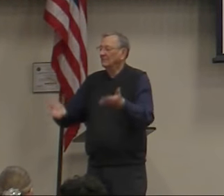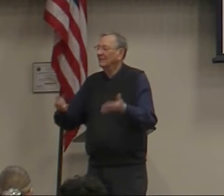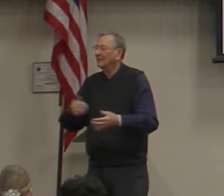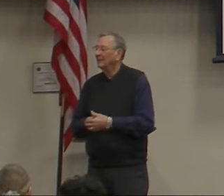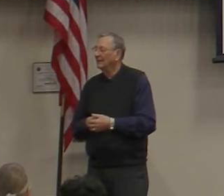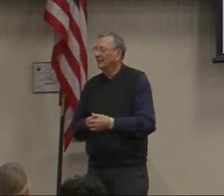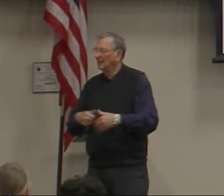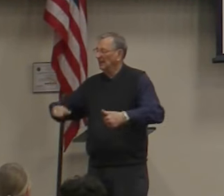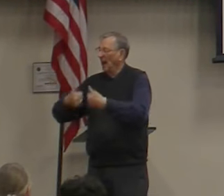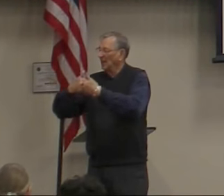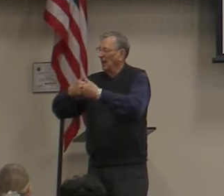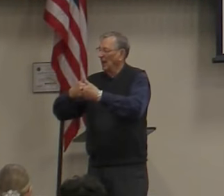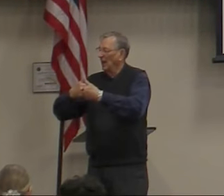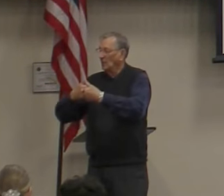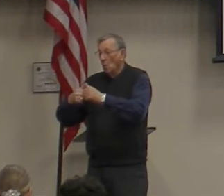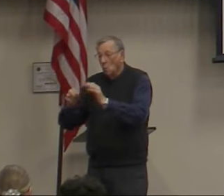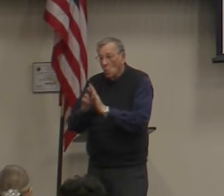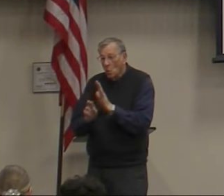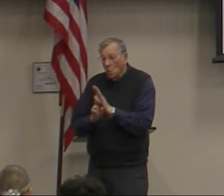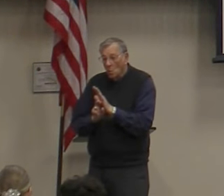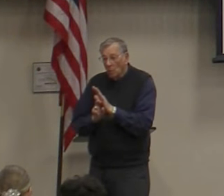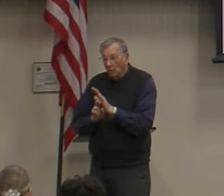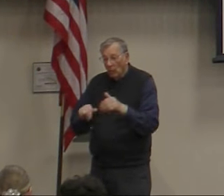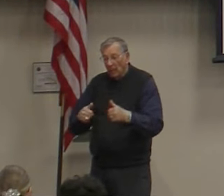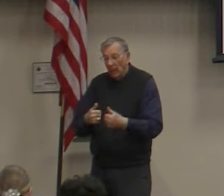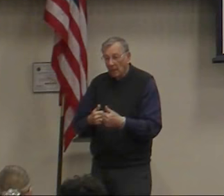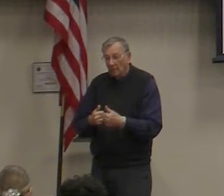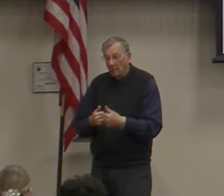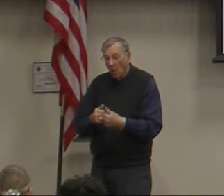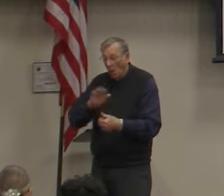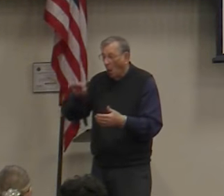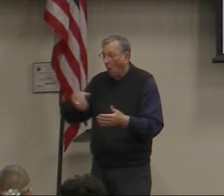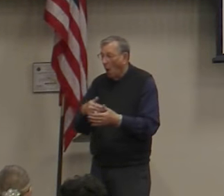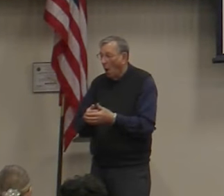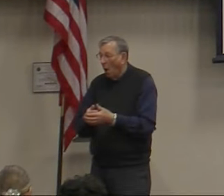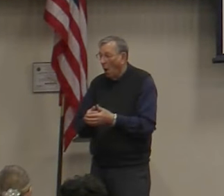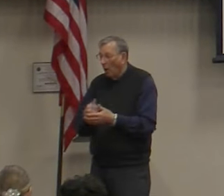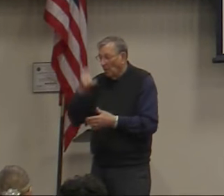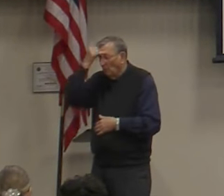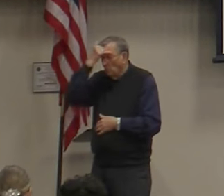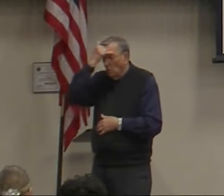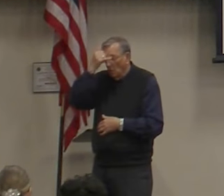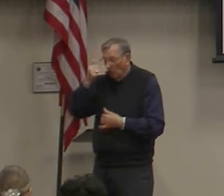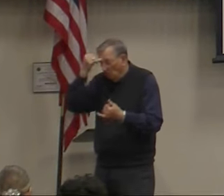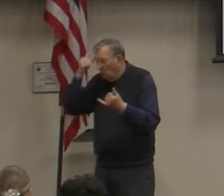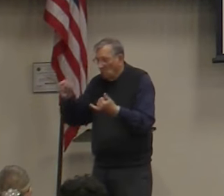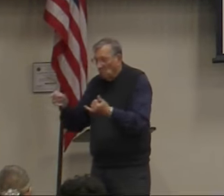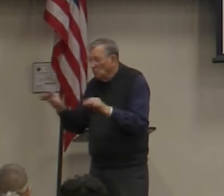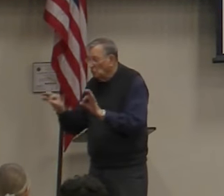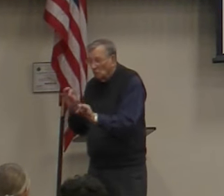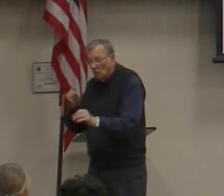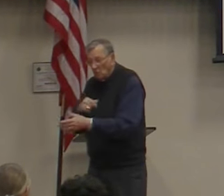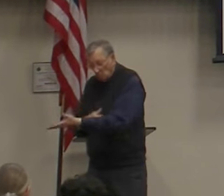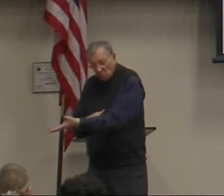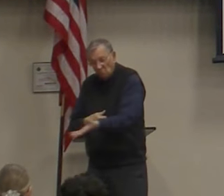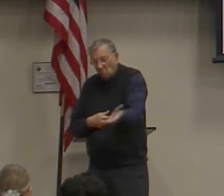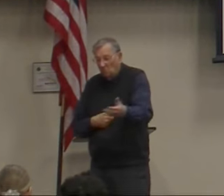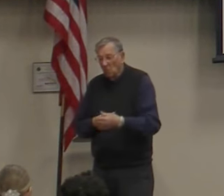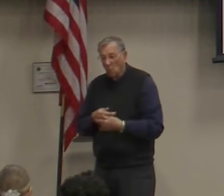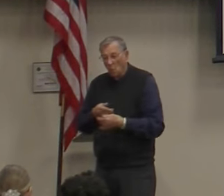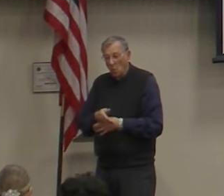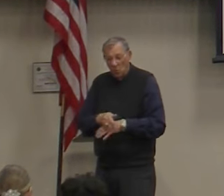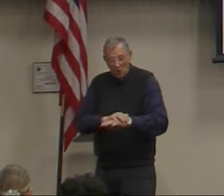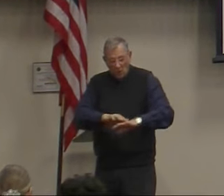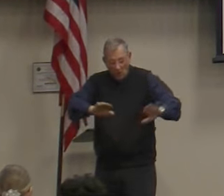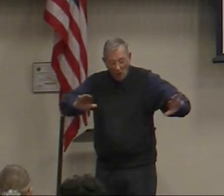he sets up some rules for the game. We're all going to have a bull. You choose the bull that you want. We're all going to put wood on